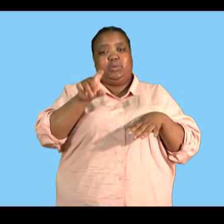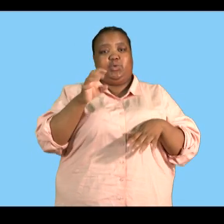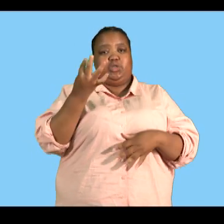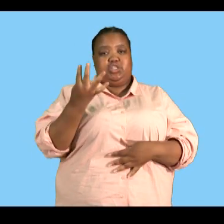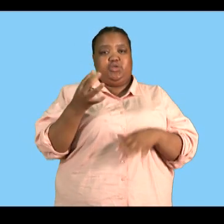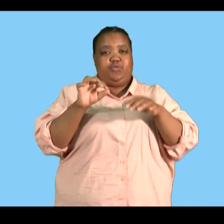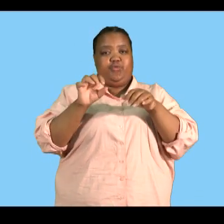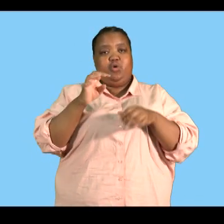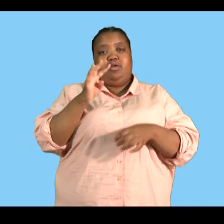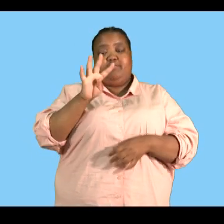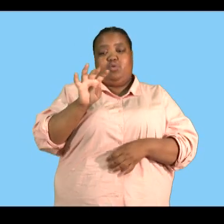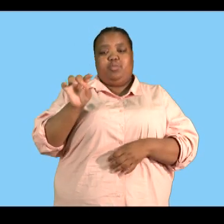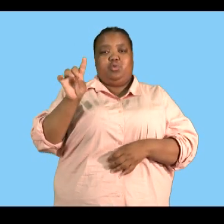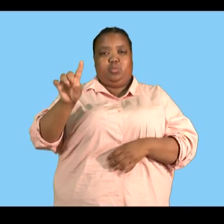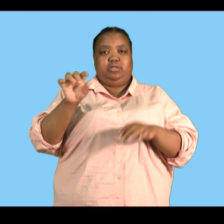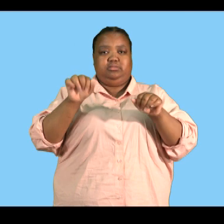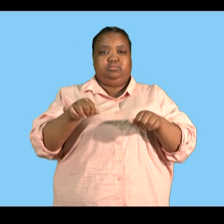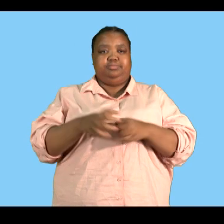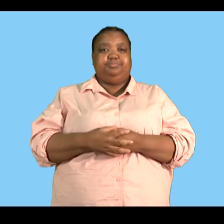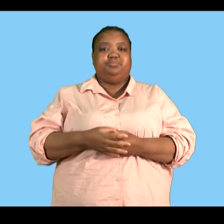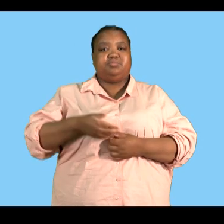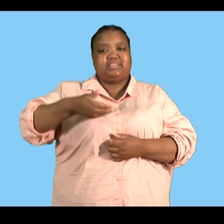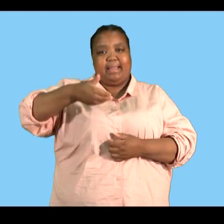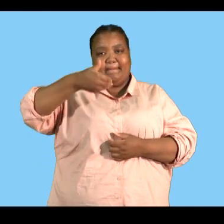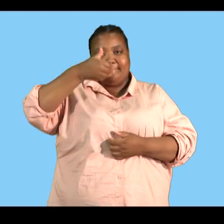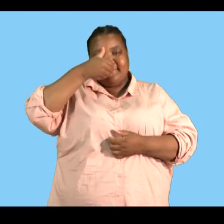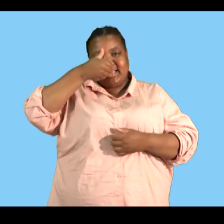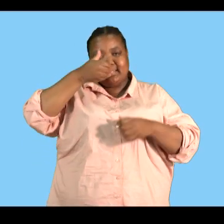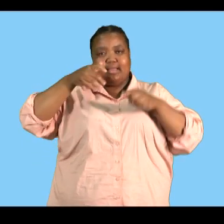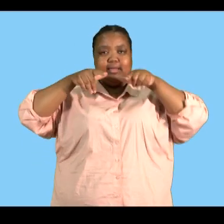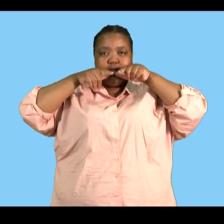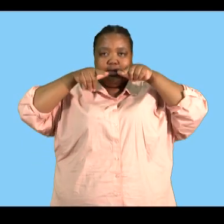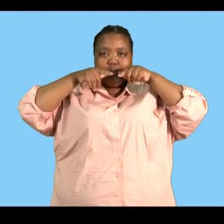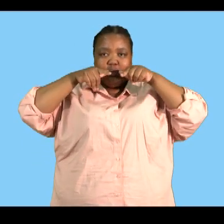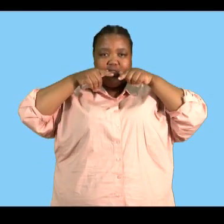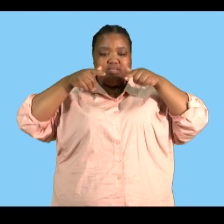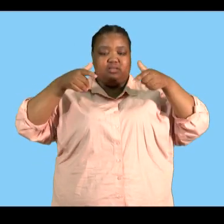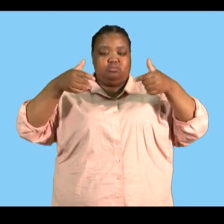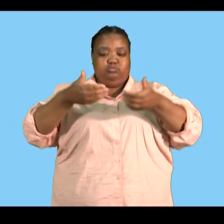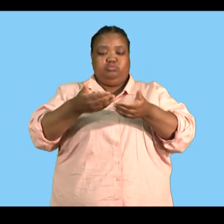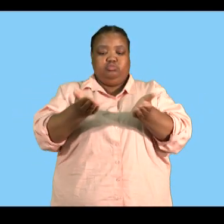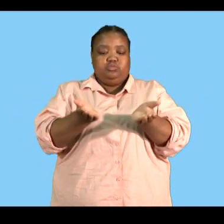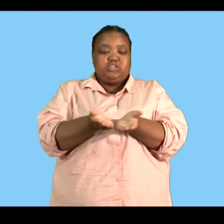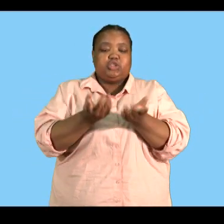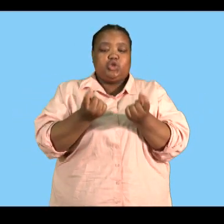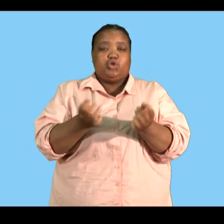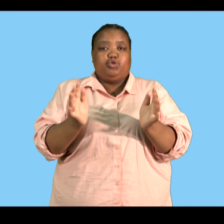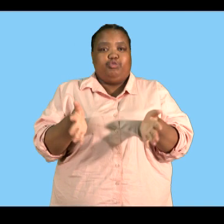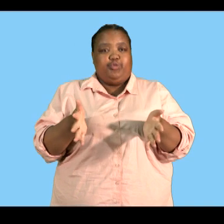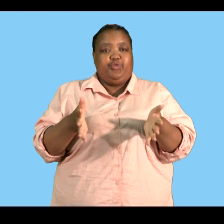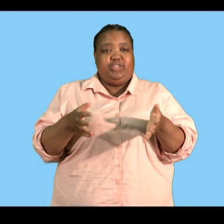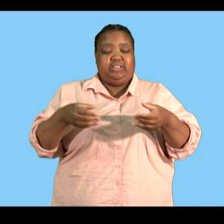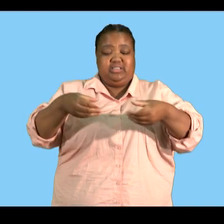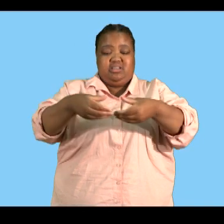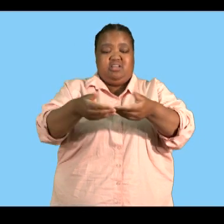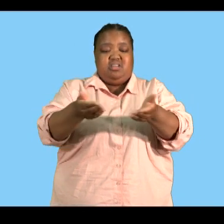at question 4.1. Now, when a pizza is completed, the base has a diameter